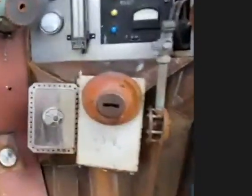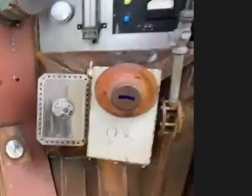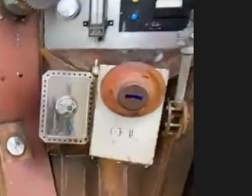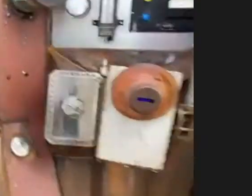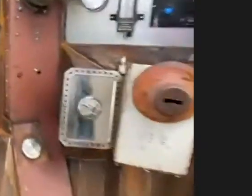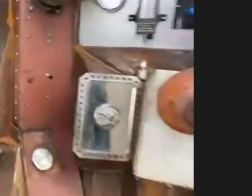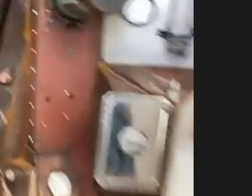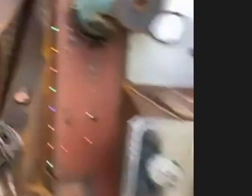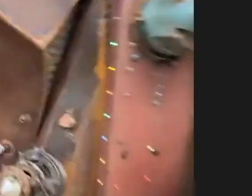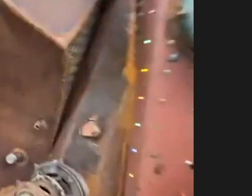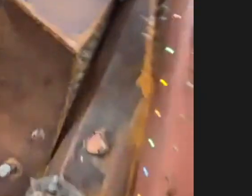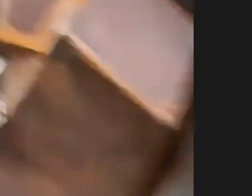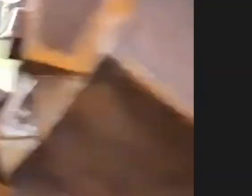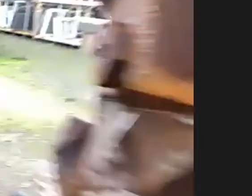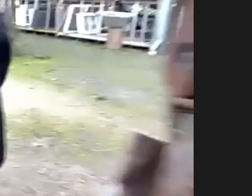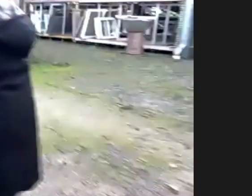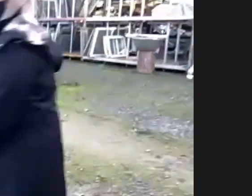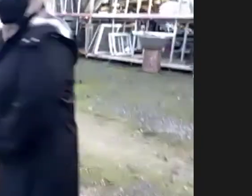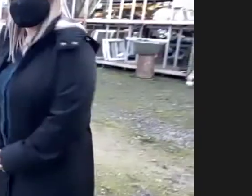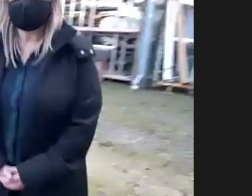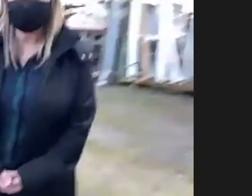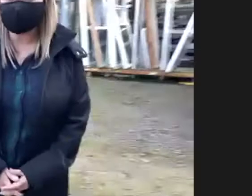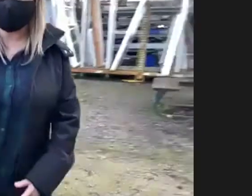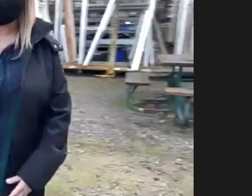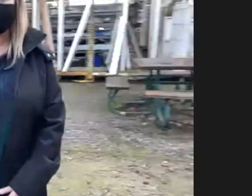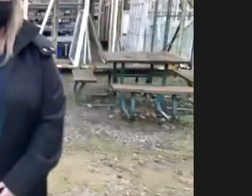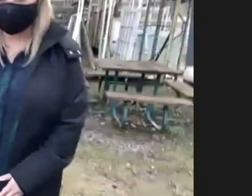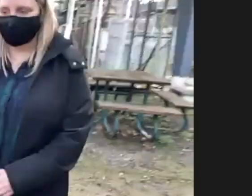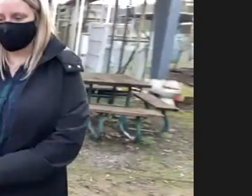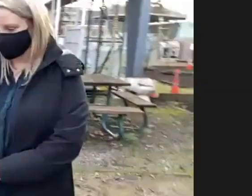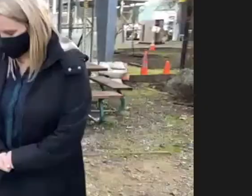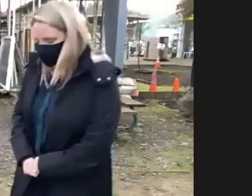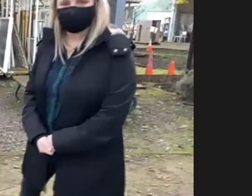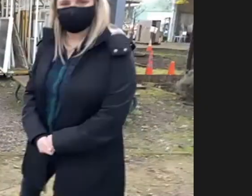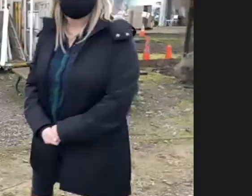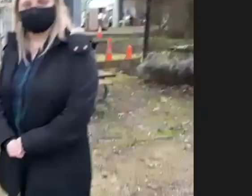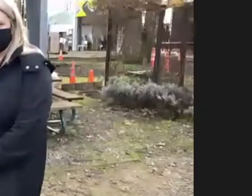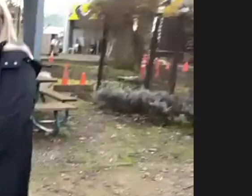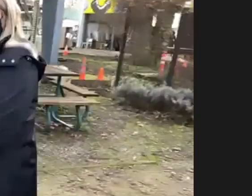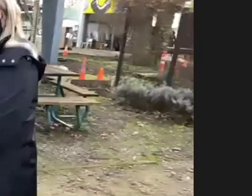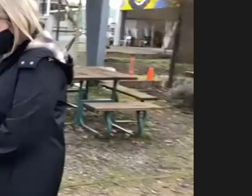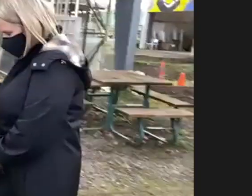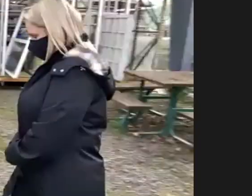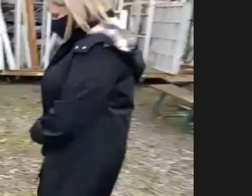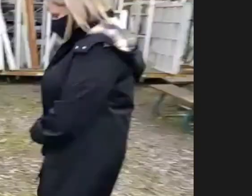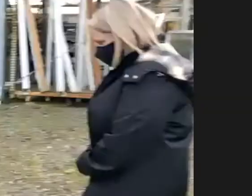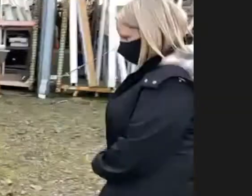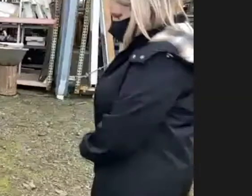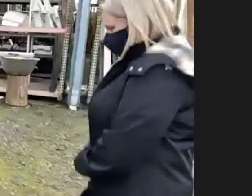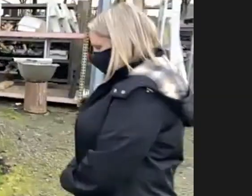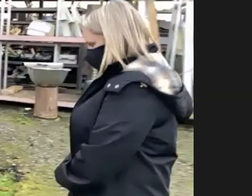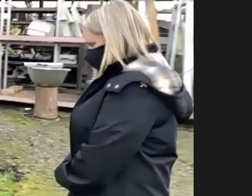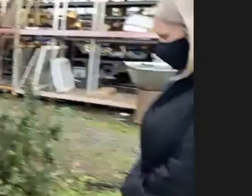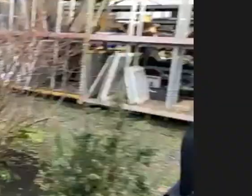spot. And thank you, Miss Emily and Eco Chick. You're so welcome. Thank you for coming. To give us our